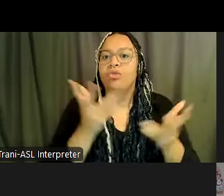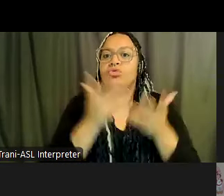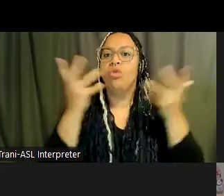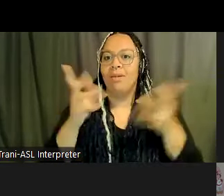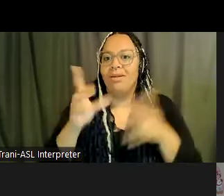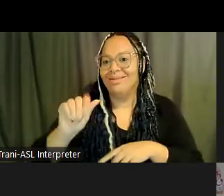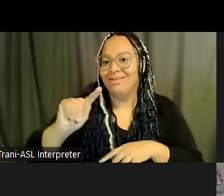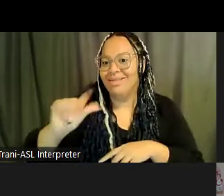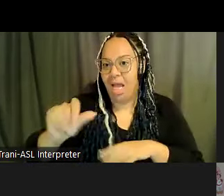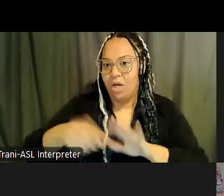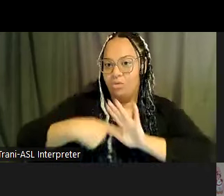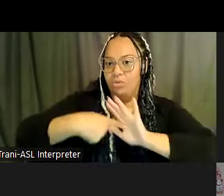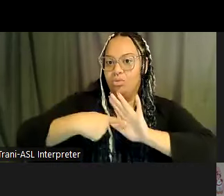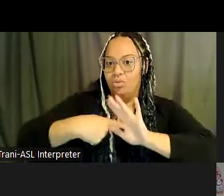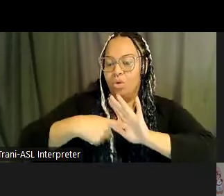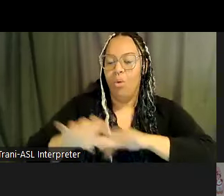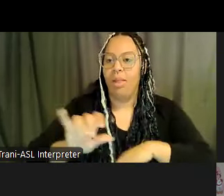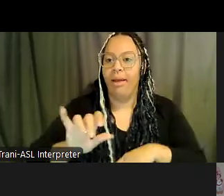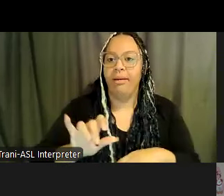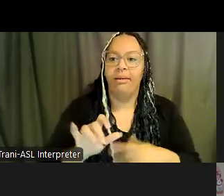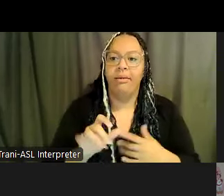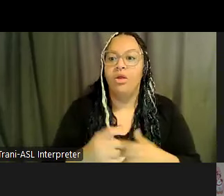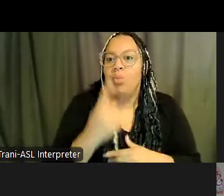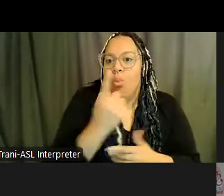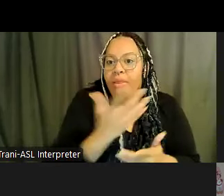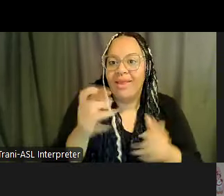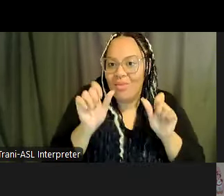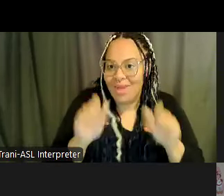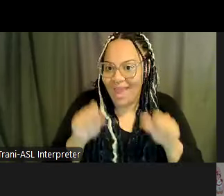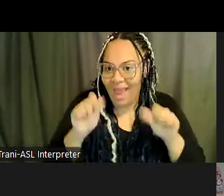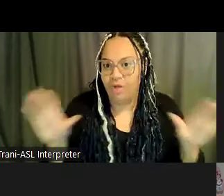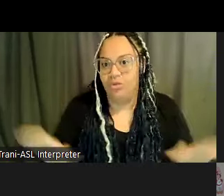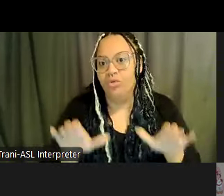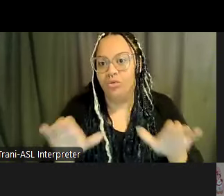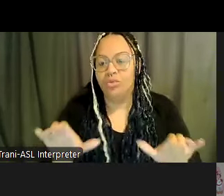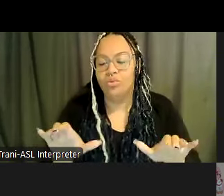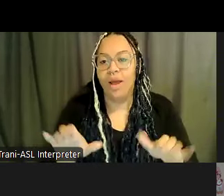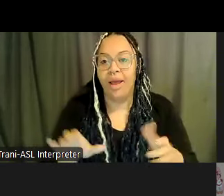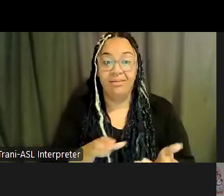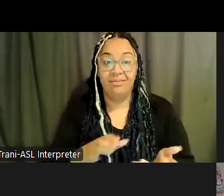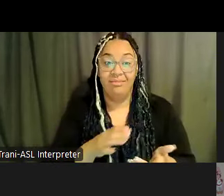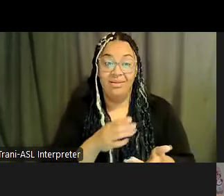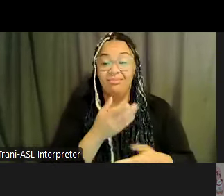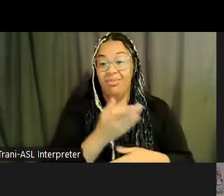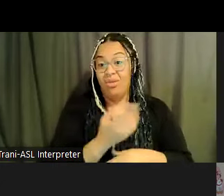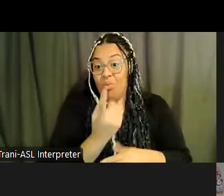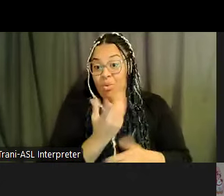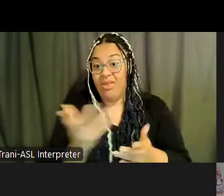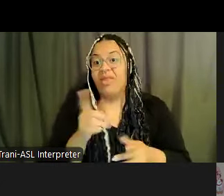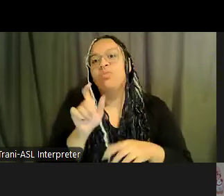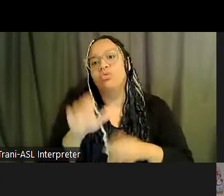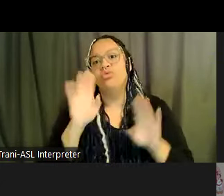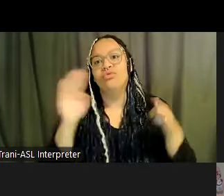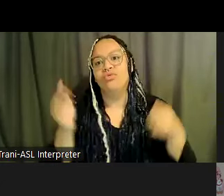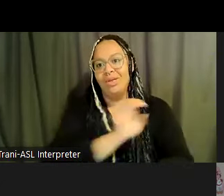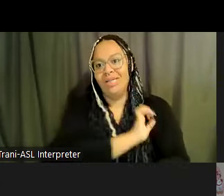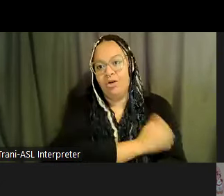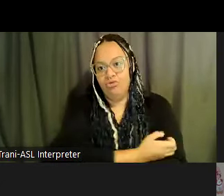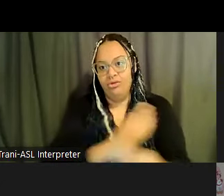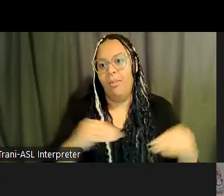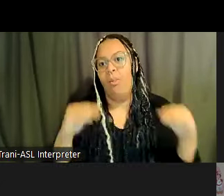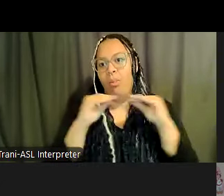to show that if there's, kind of one thing that we could do, this is one of the things we should focus our energy on, if we can